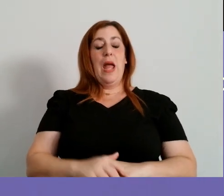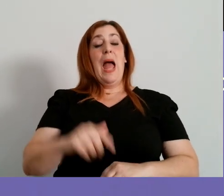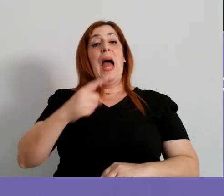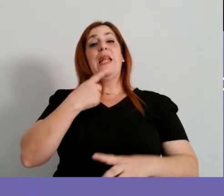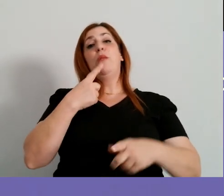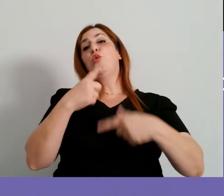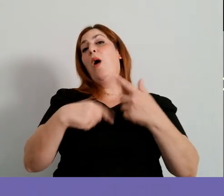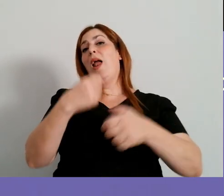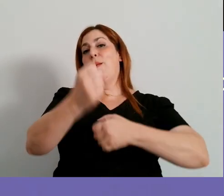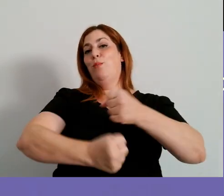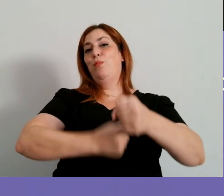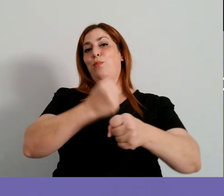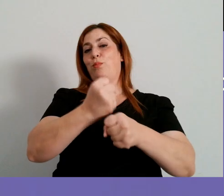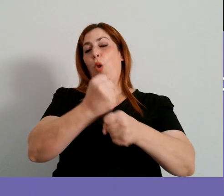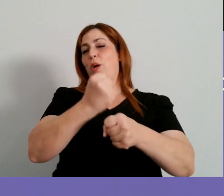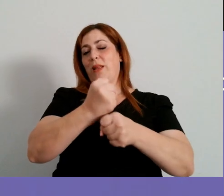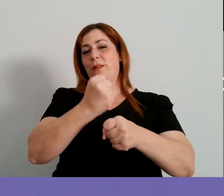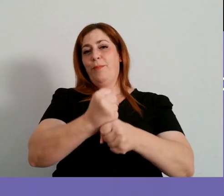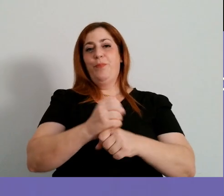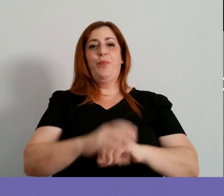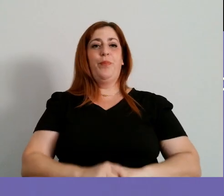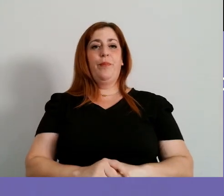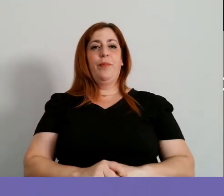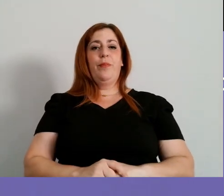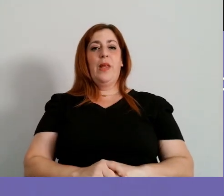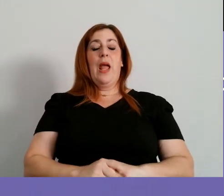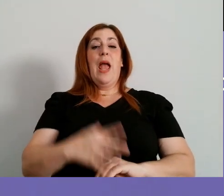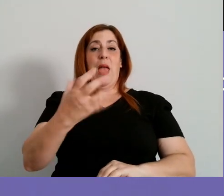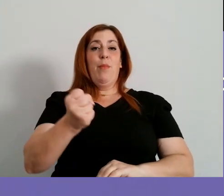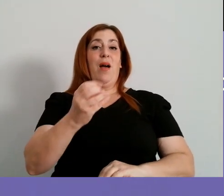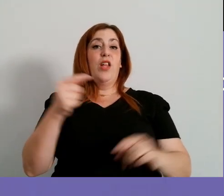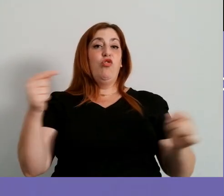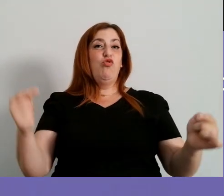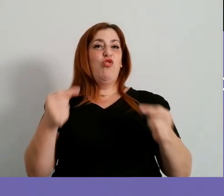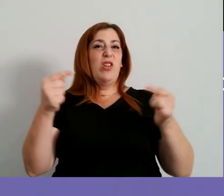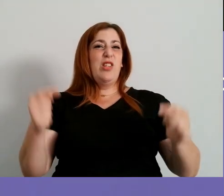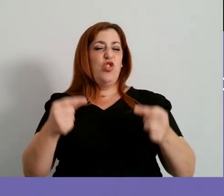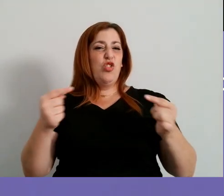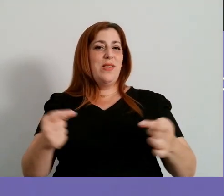So there's different challenges with employment. Um,